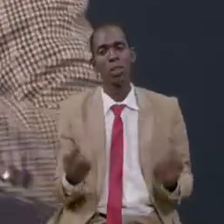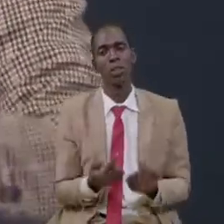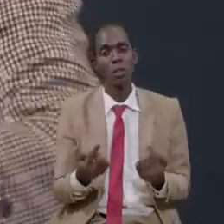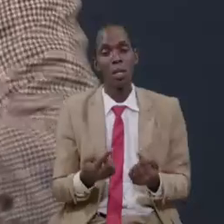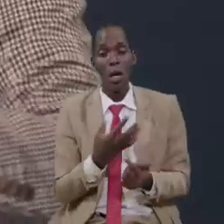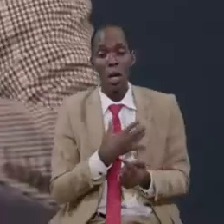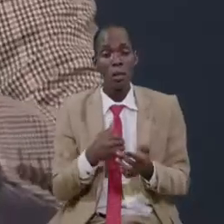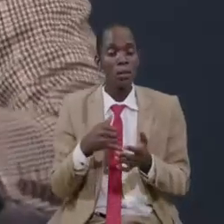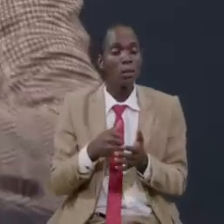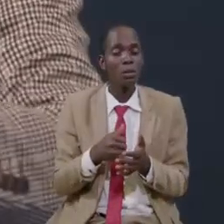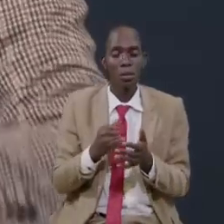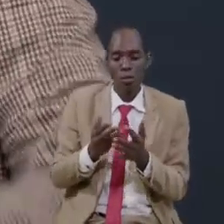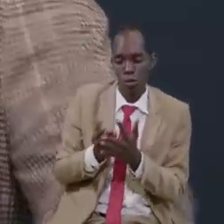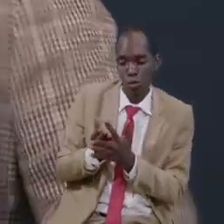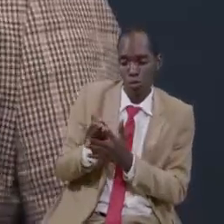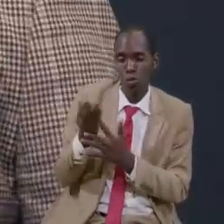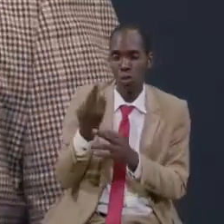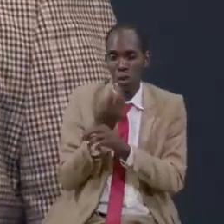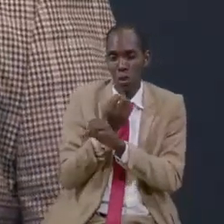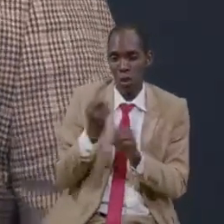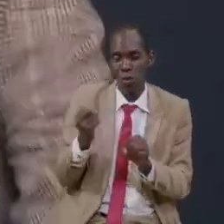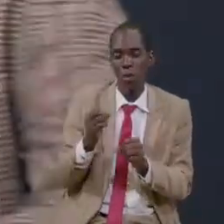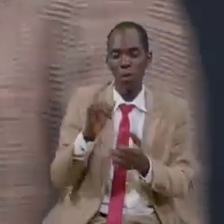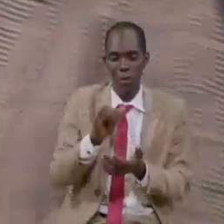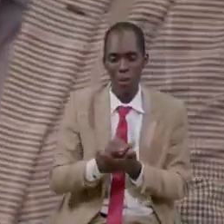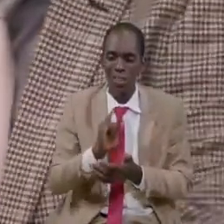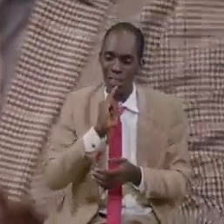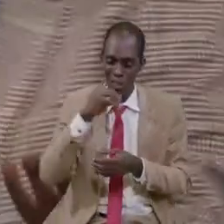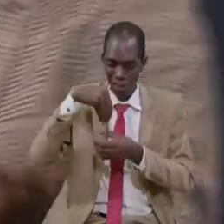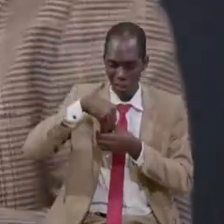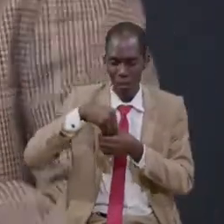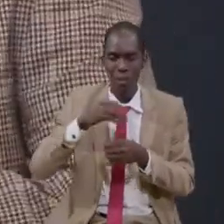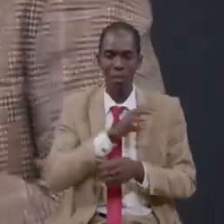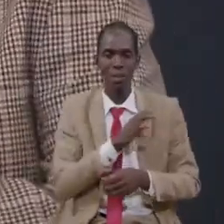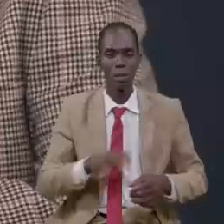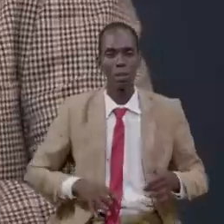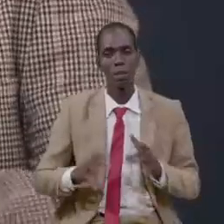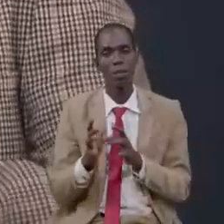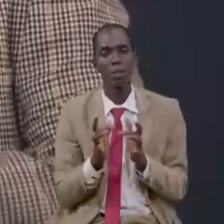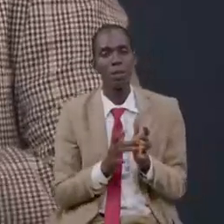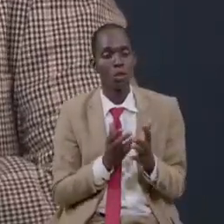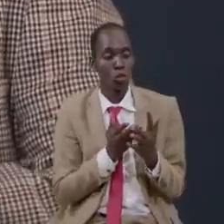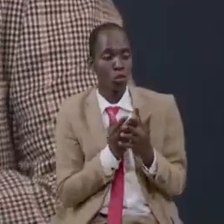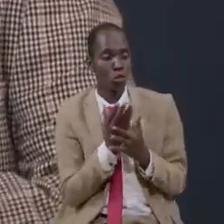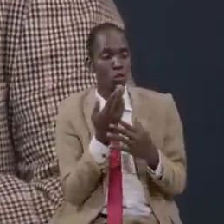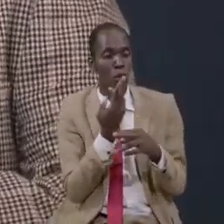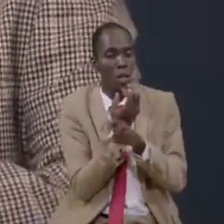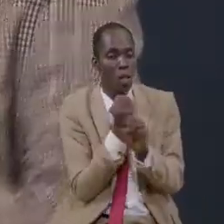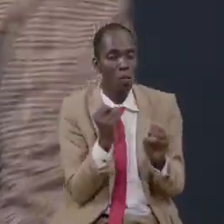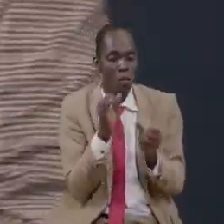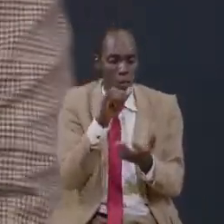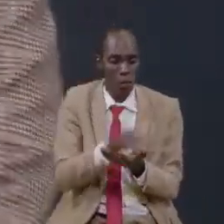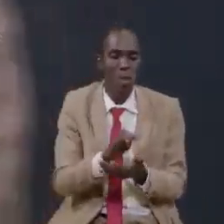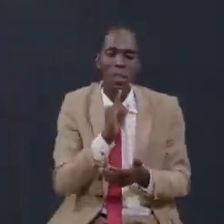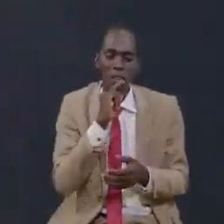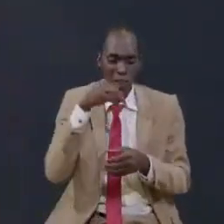that is in Christ Jesus. Through the redemption that is in Christ